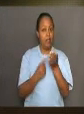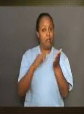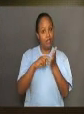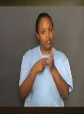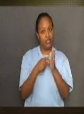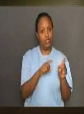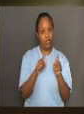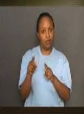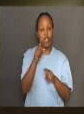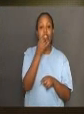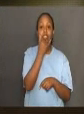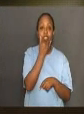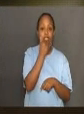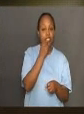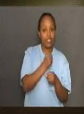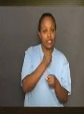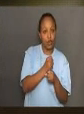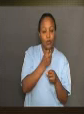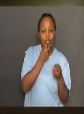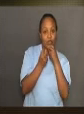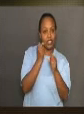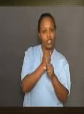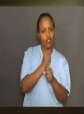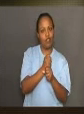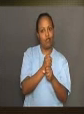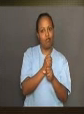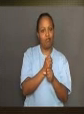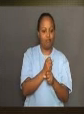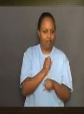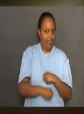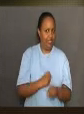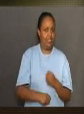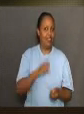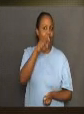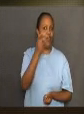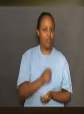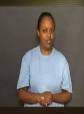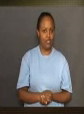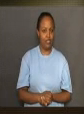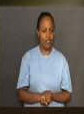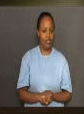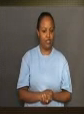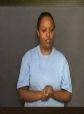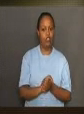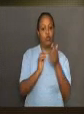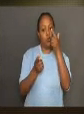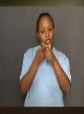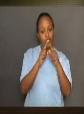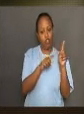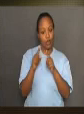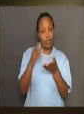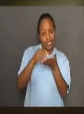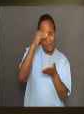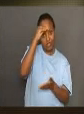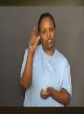states that criminals ought to suffer in some way. Deterrence is the second